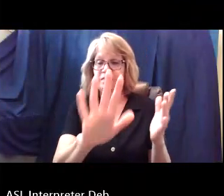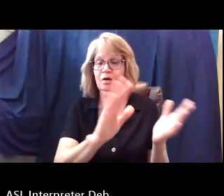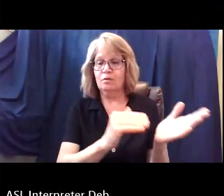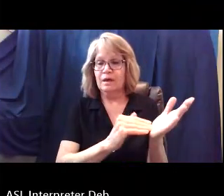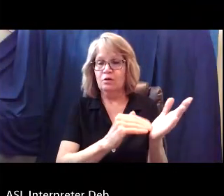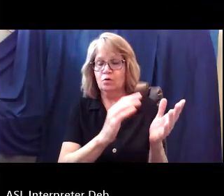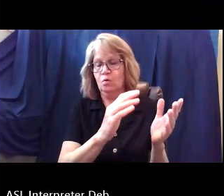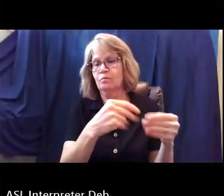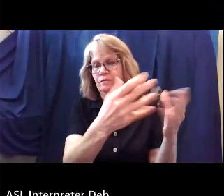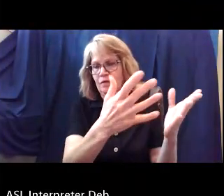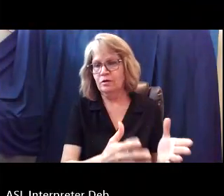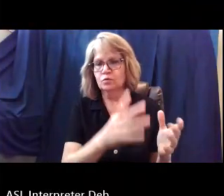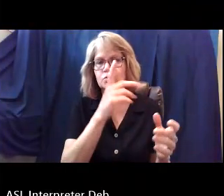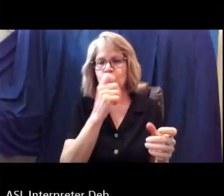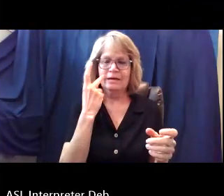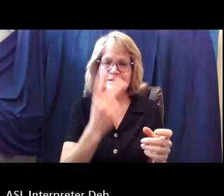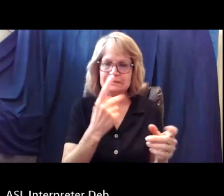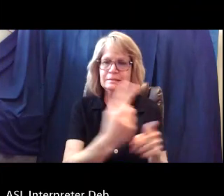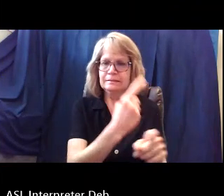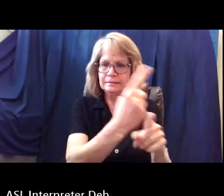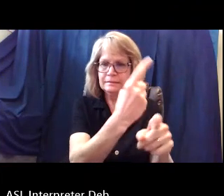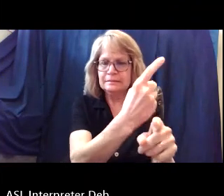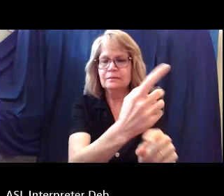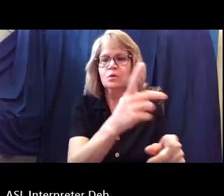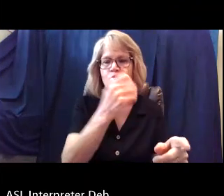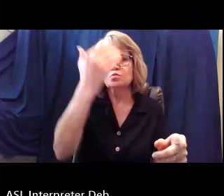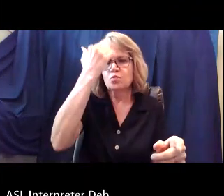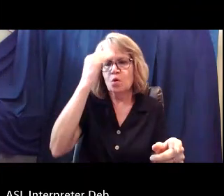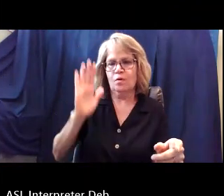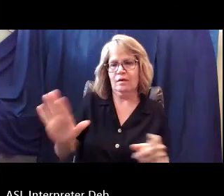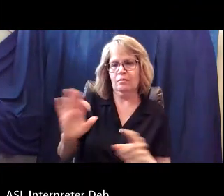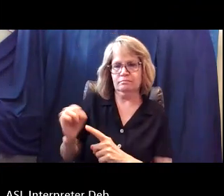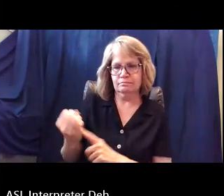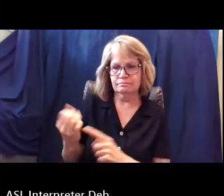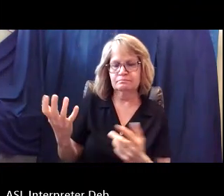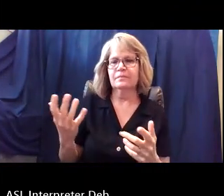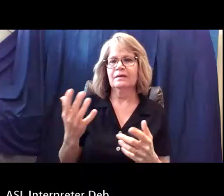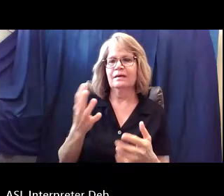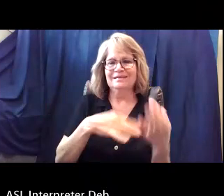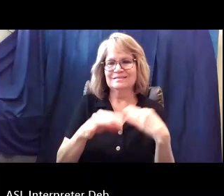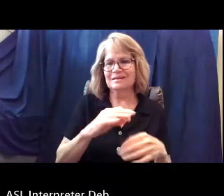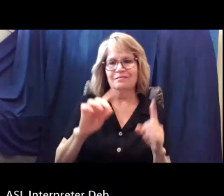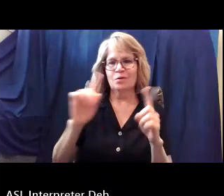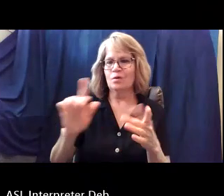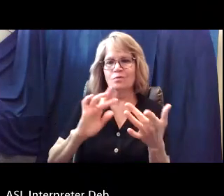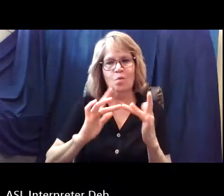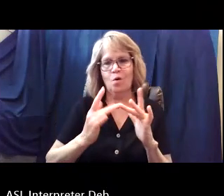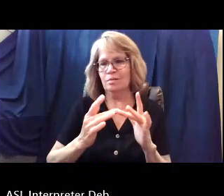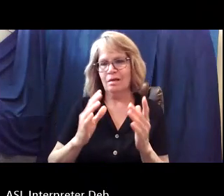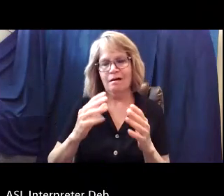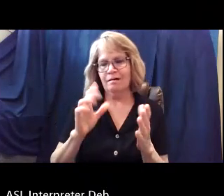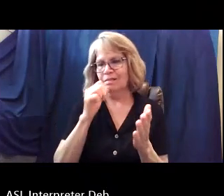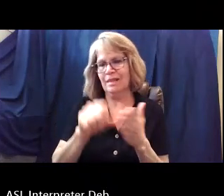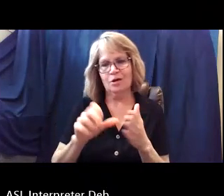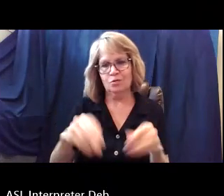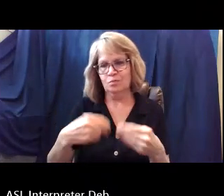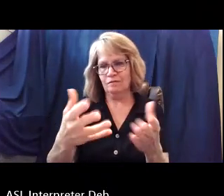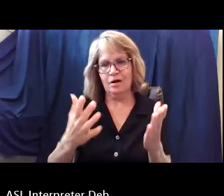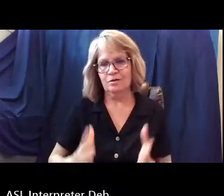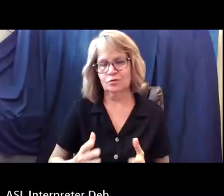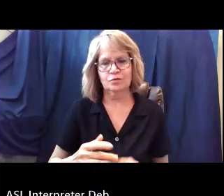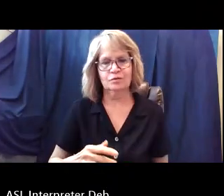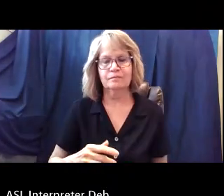on a routine basis and would have knowledge of the condition rather than going to an online letter provider.